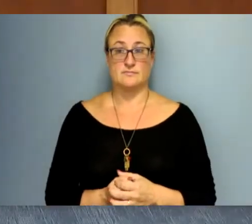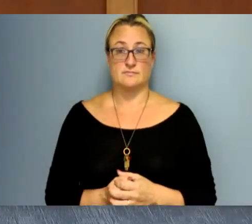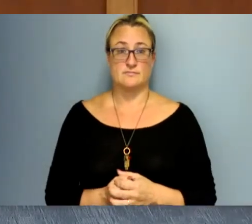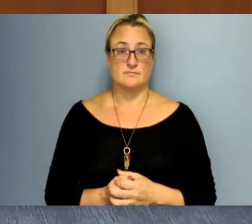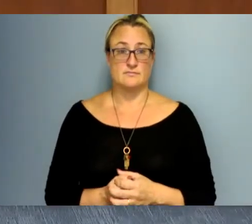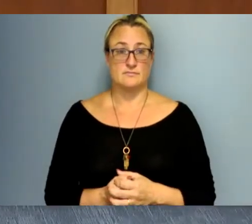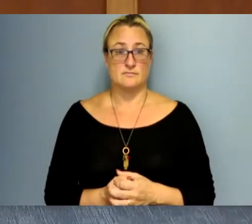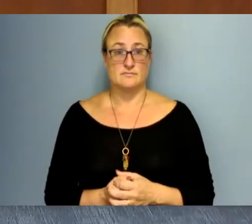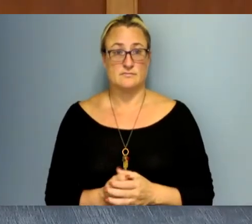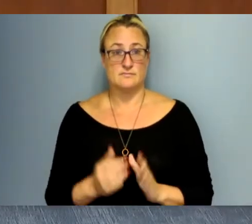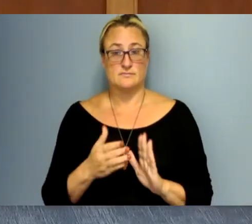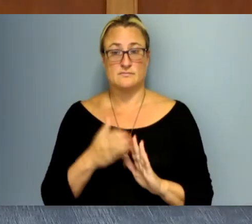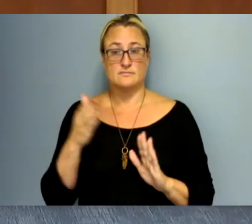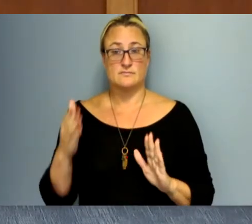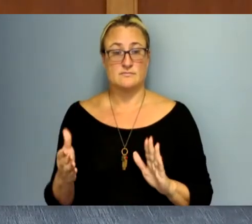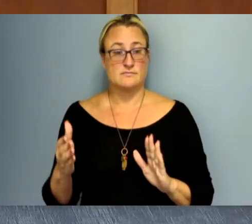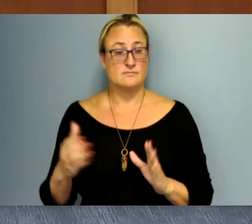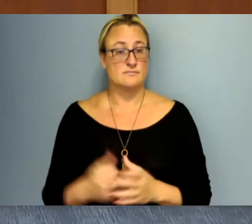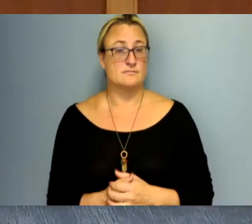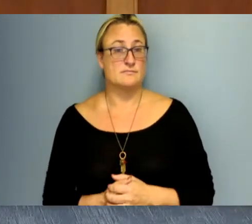Anna Darmond.